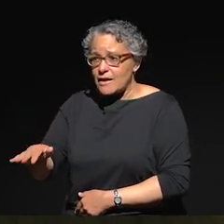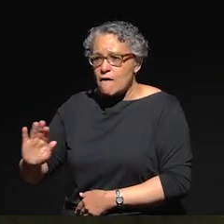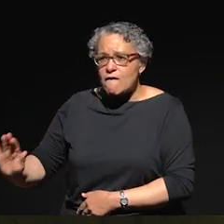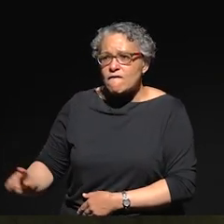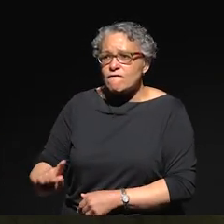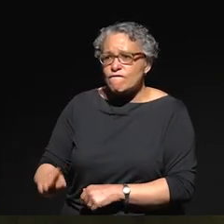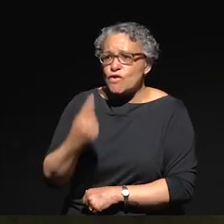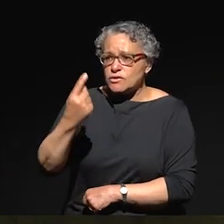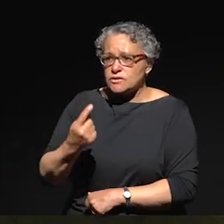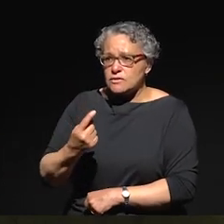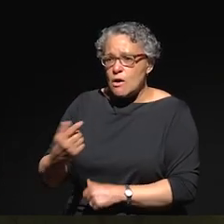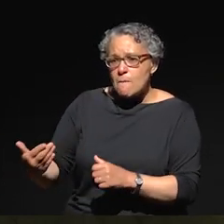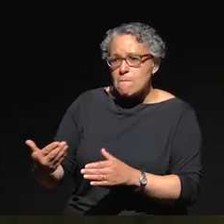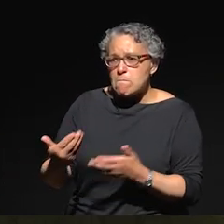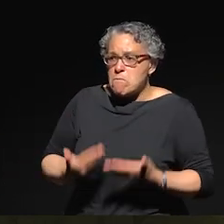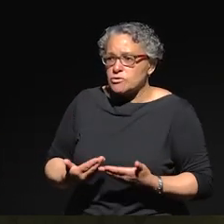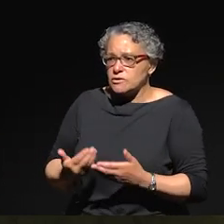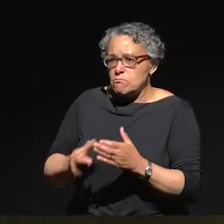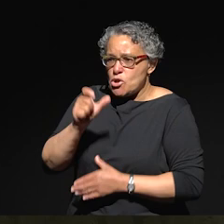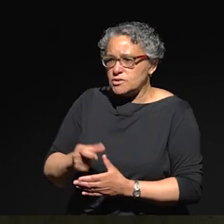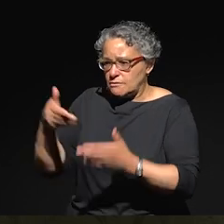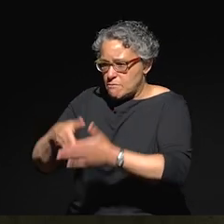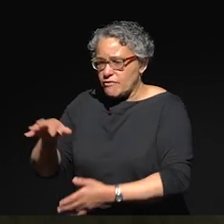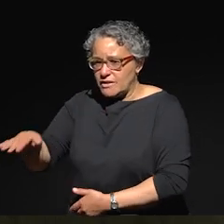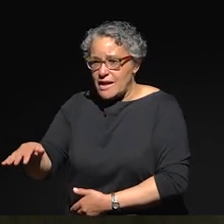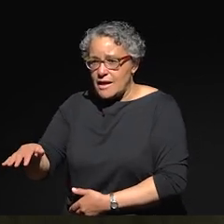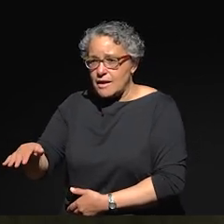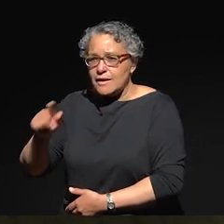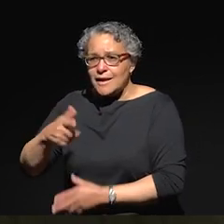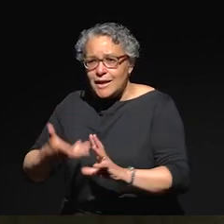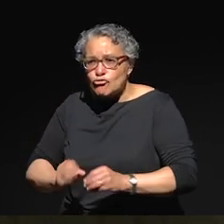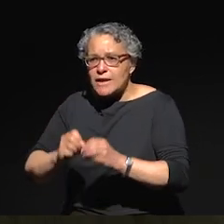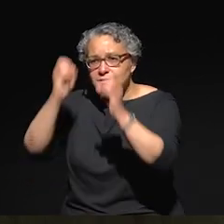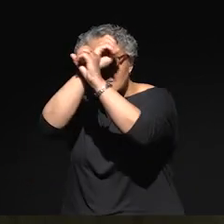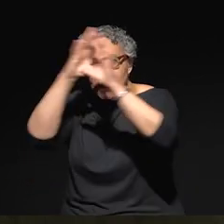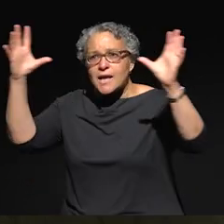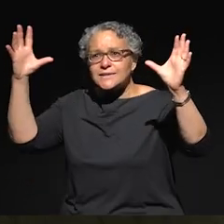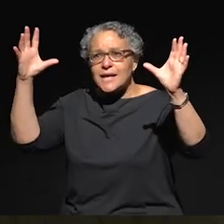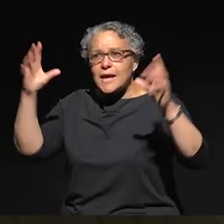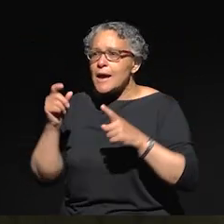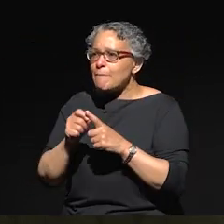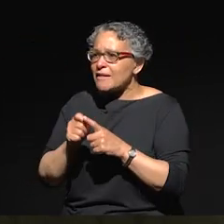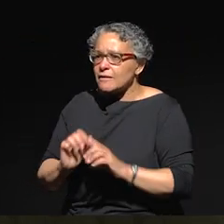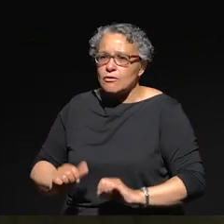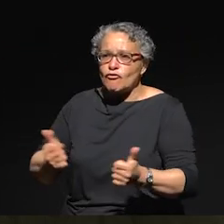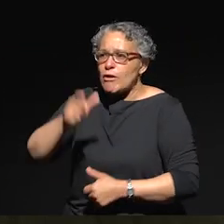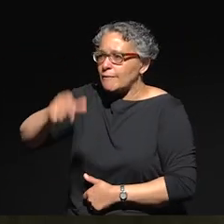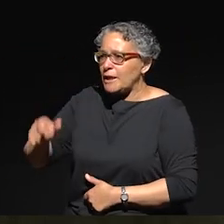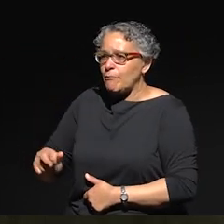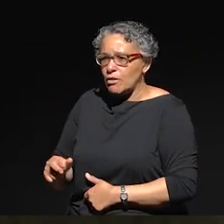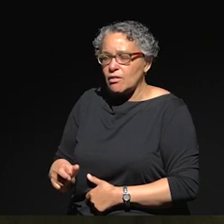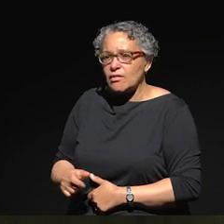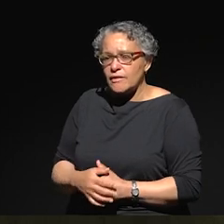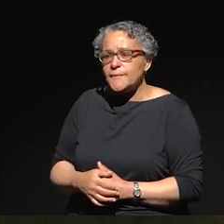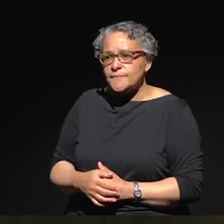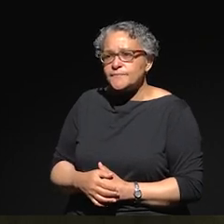person, he creates the idea of a pantheon of great people, great men, of course, as it was at this time.